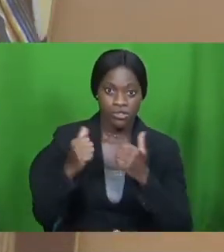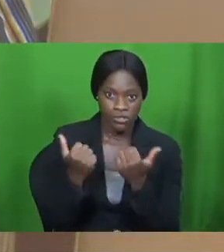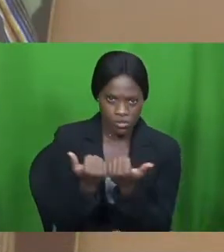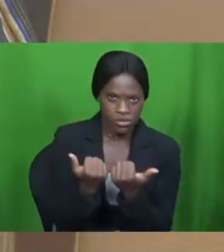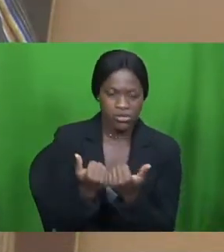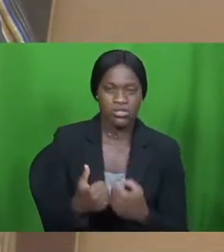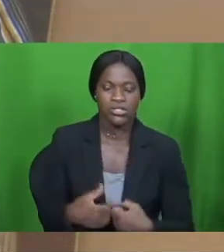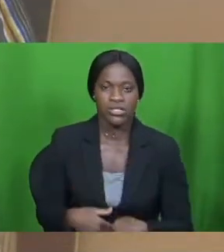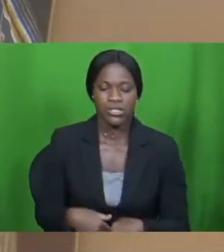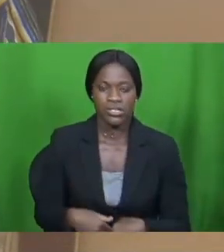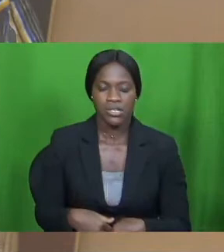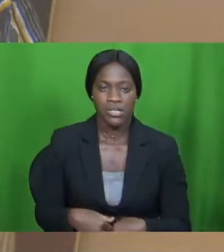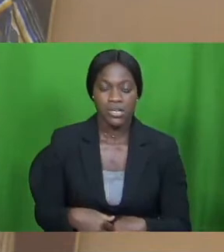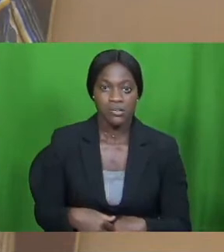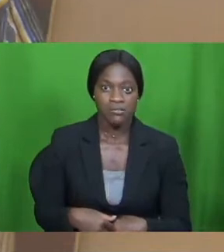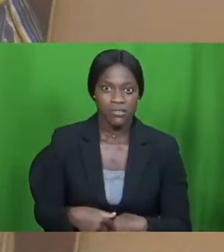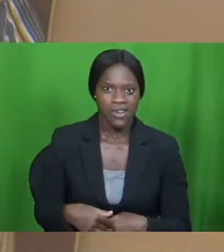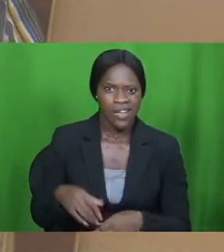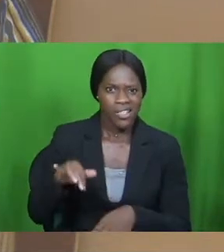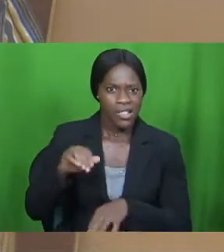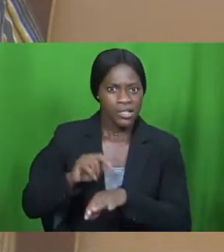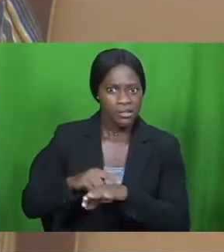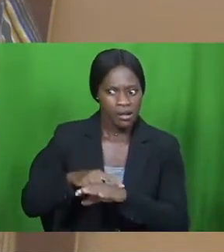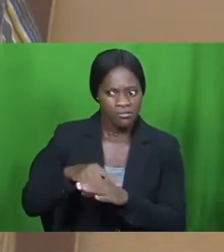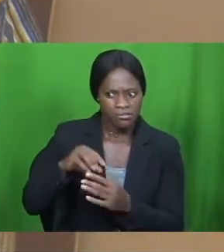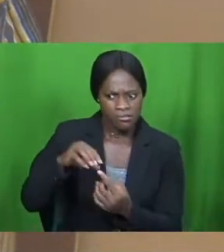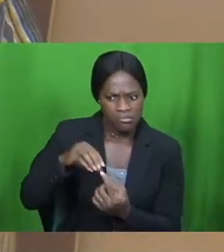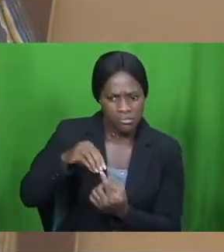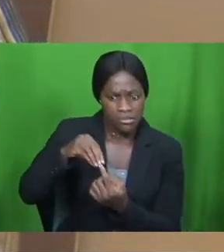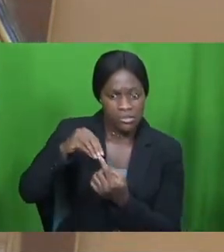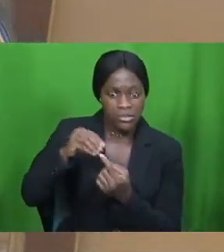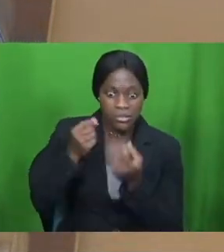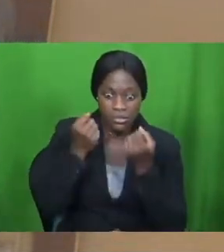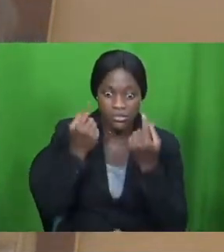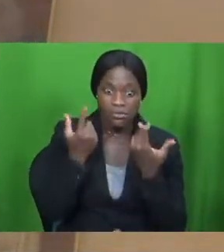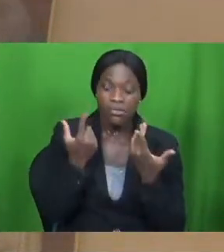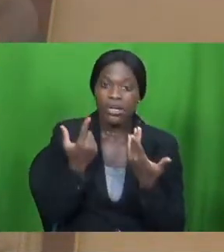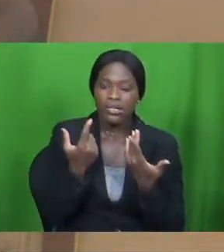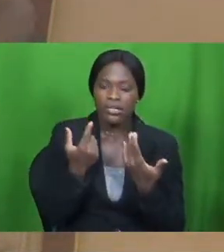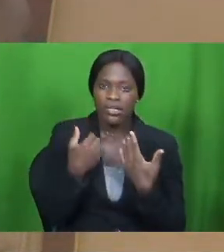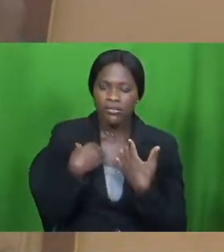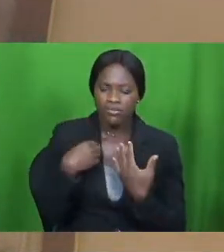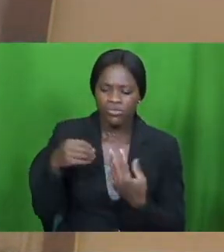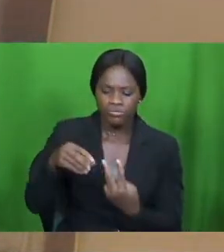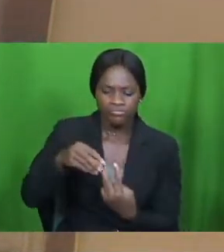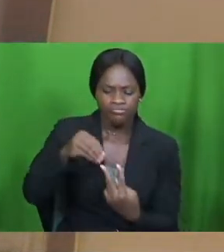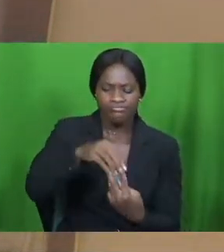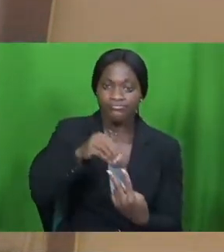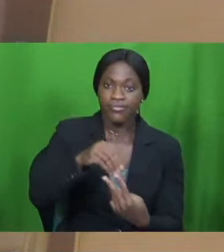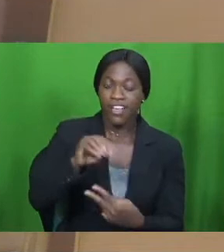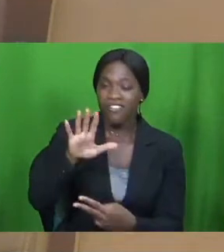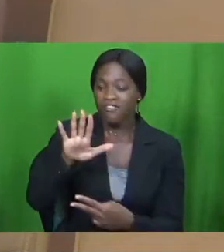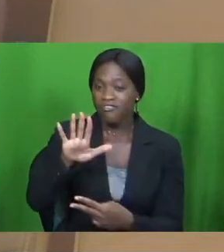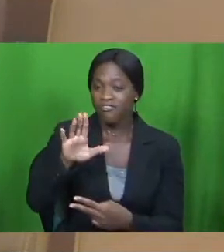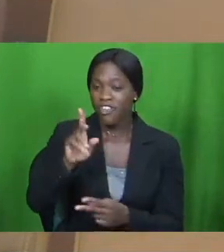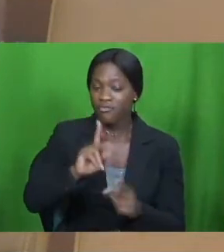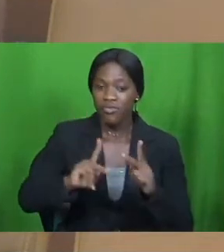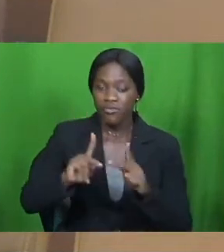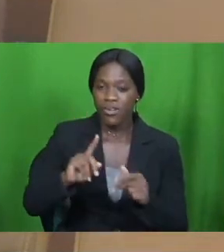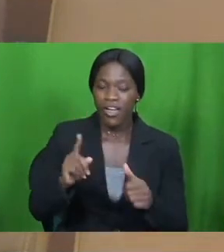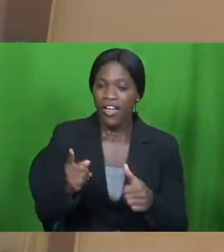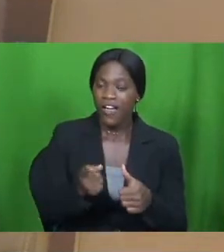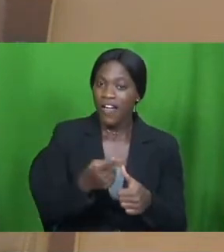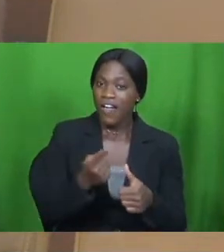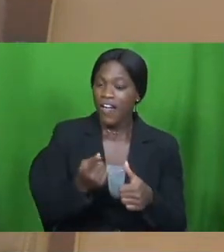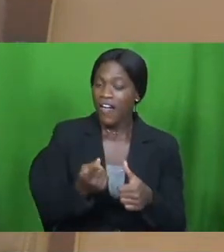was not surprising at the time that he emerged among about 5 candidates as the first parliamentary candidate for